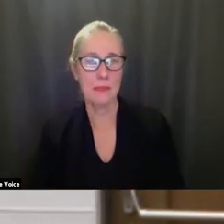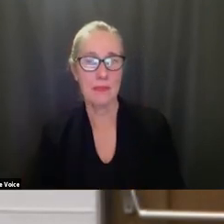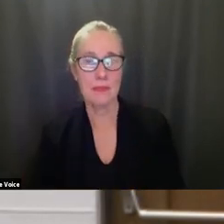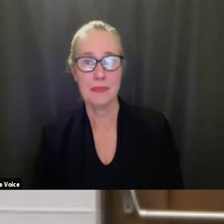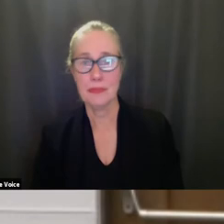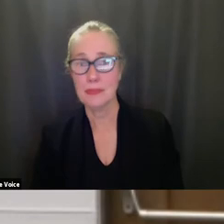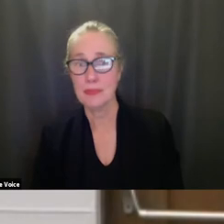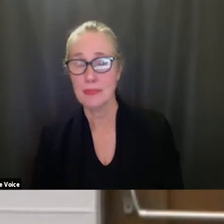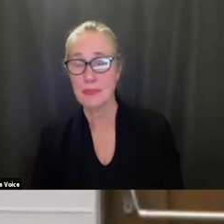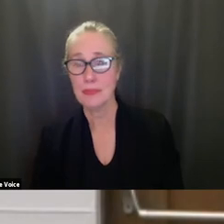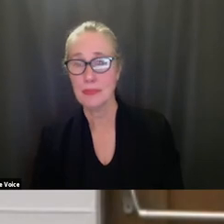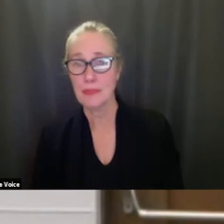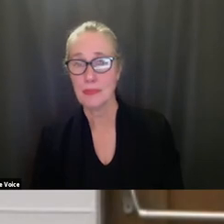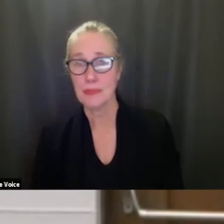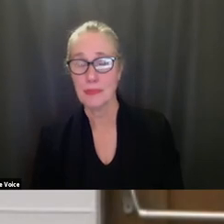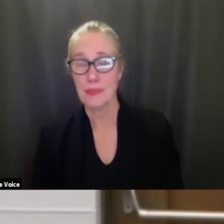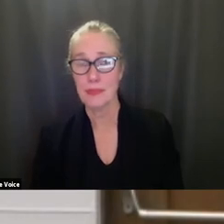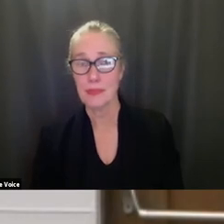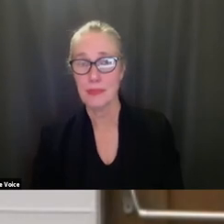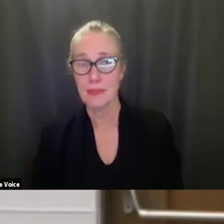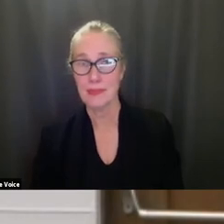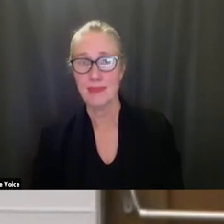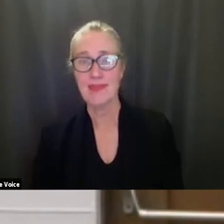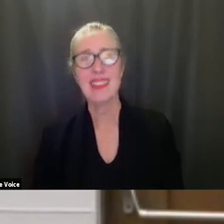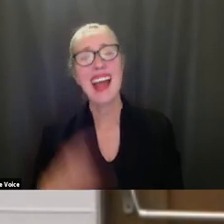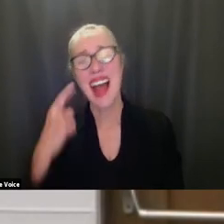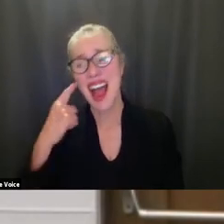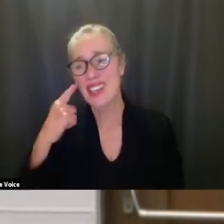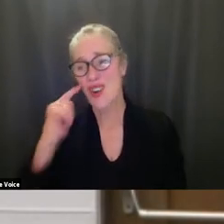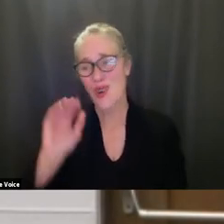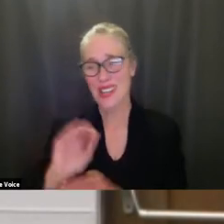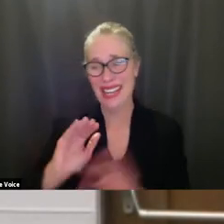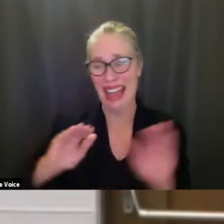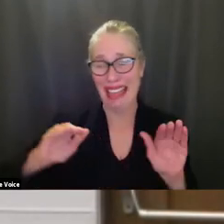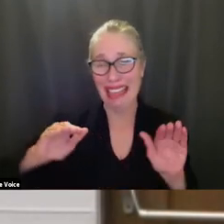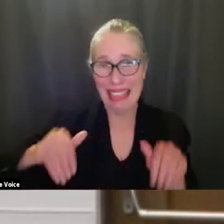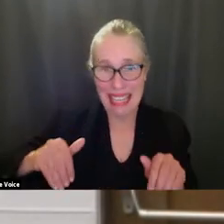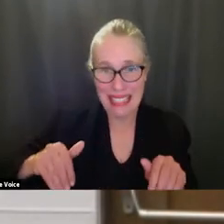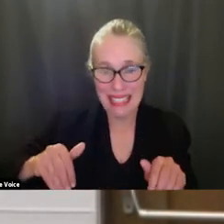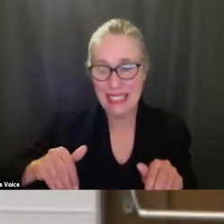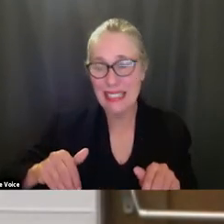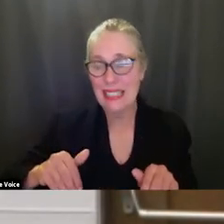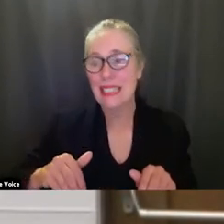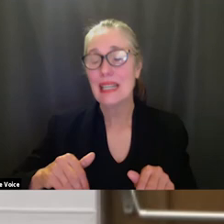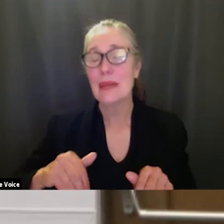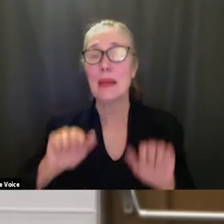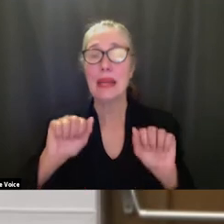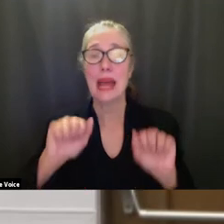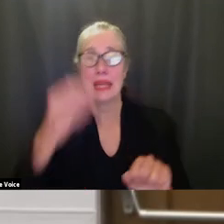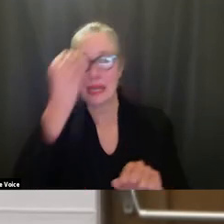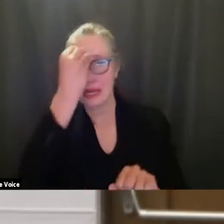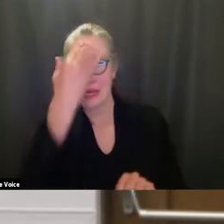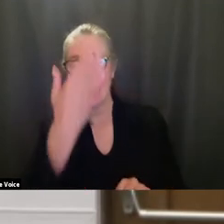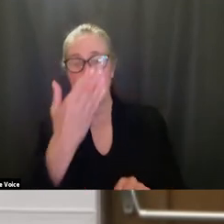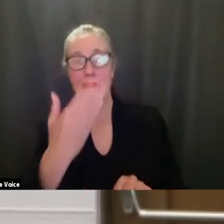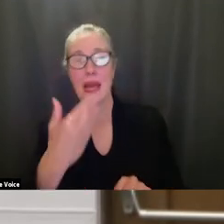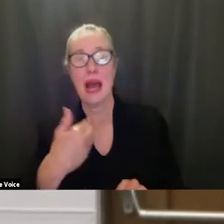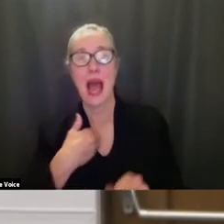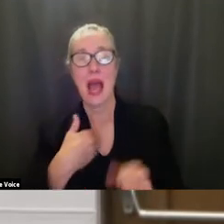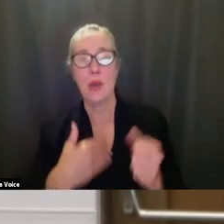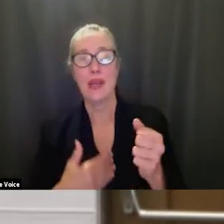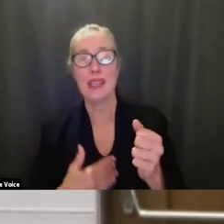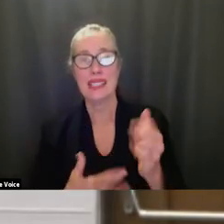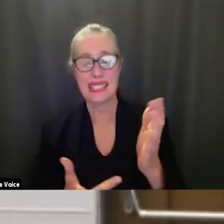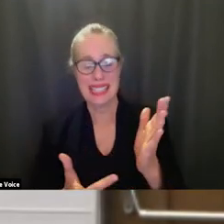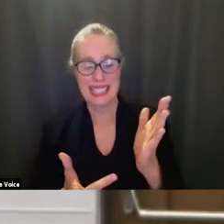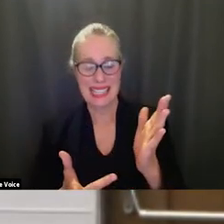i will tell you that um and i know we're late into this evening but i was an assistant principal at santa barbara